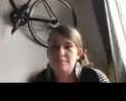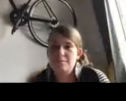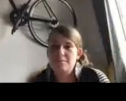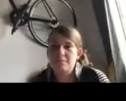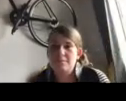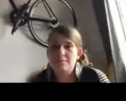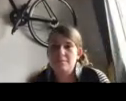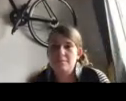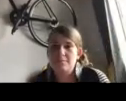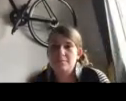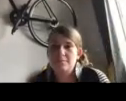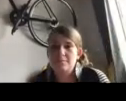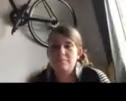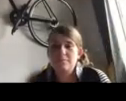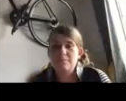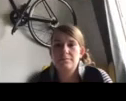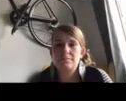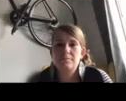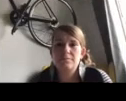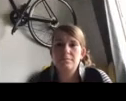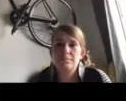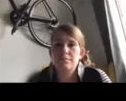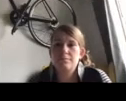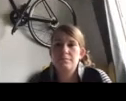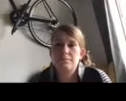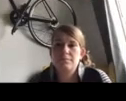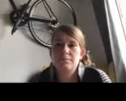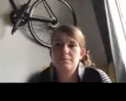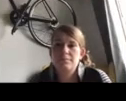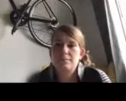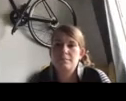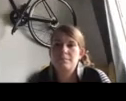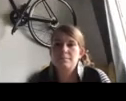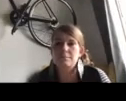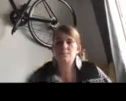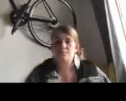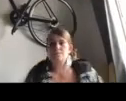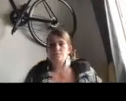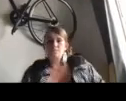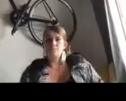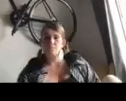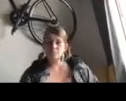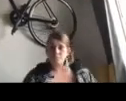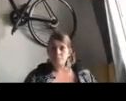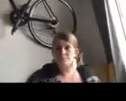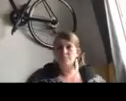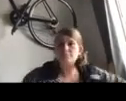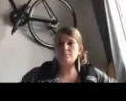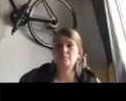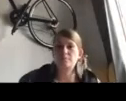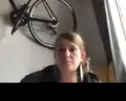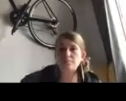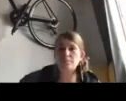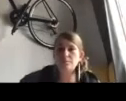or to hold on the count. And some authors even suggested to integrate finger-based representation